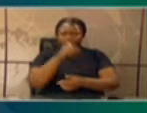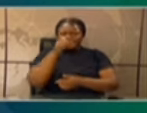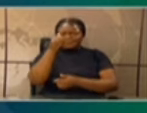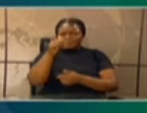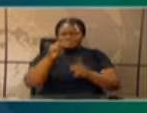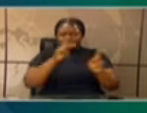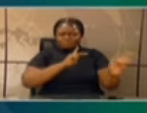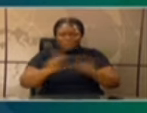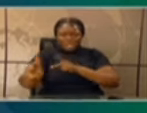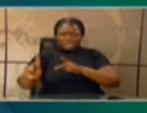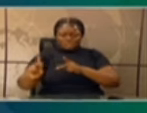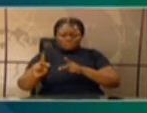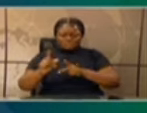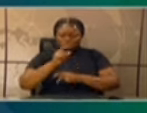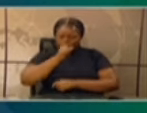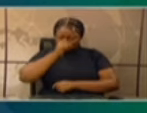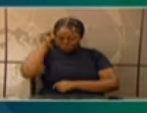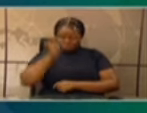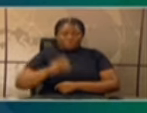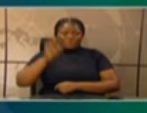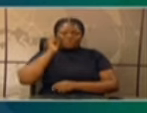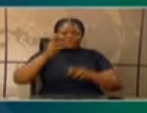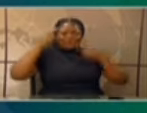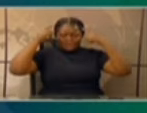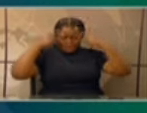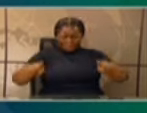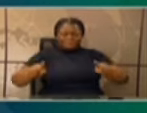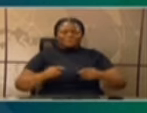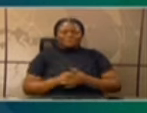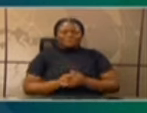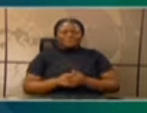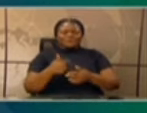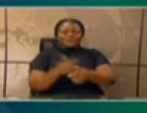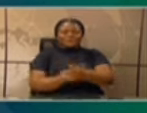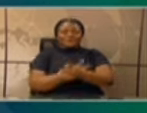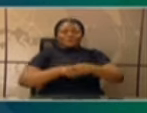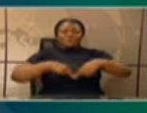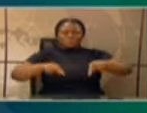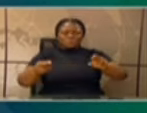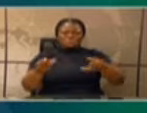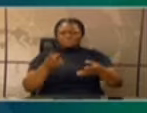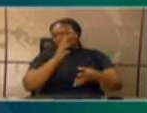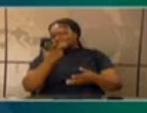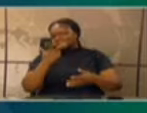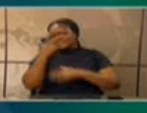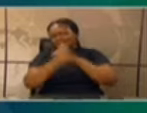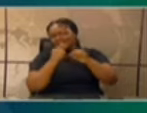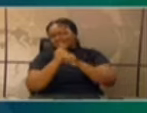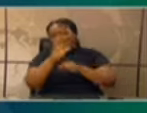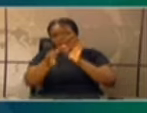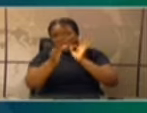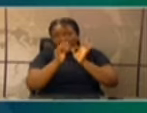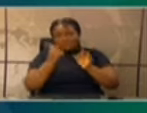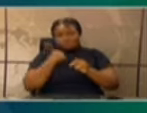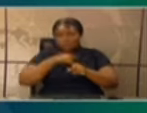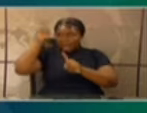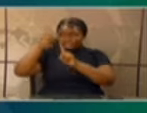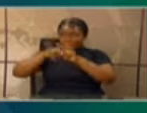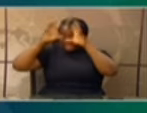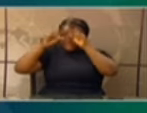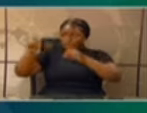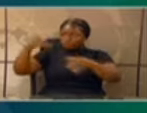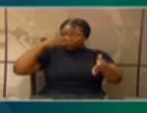And it will surely happen. Ghana kwenye na a 3 years. So wu president of Otwin na udimi nyansa.